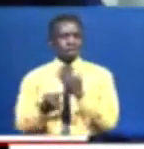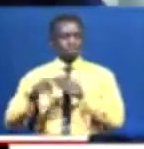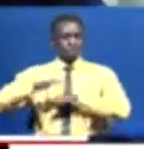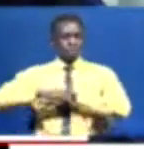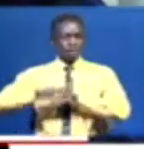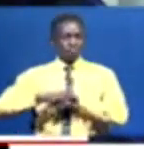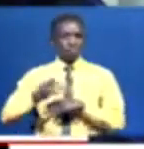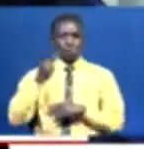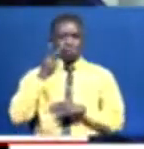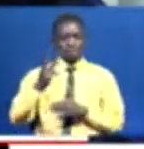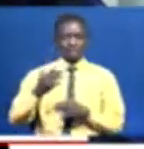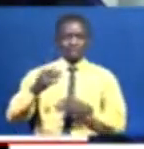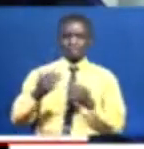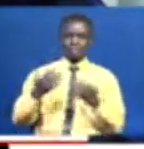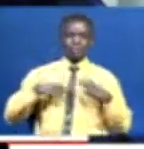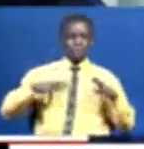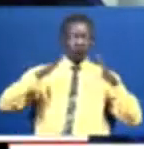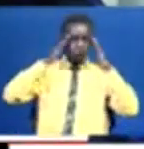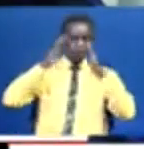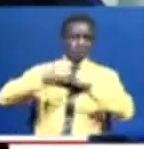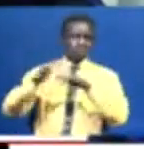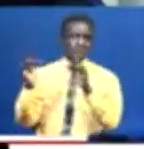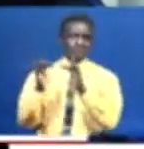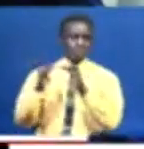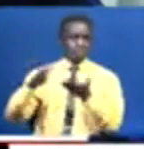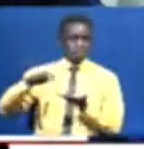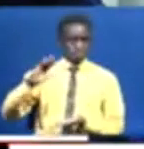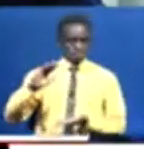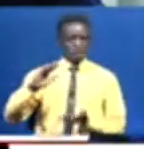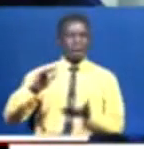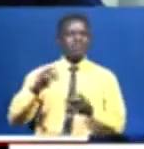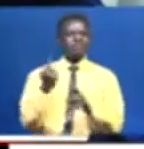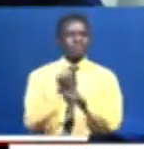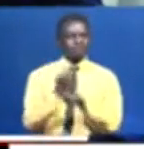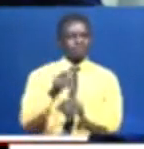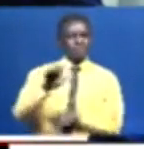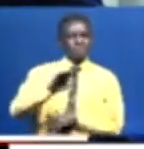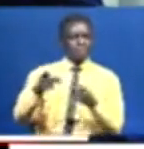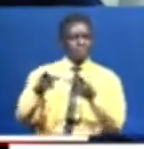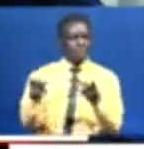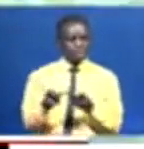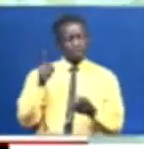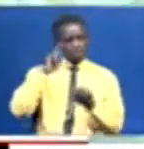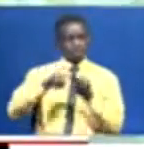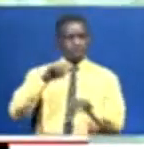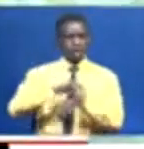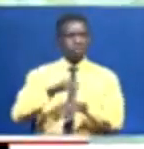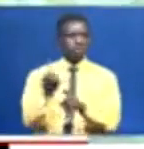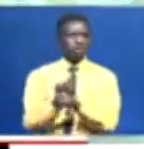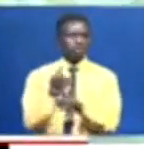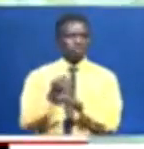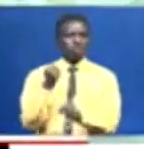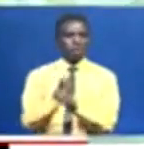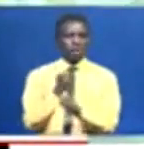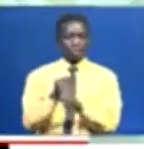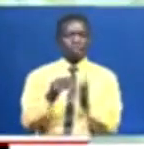increasing. Different avenues to carry out business operations. For instance, in finance, we have big mobile